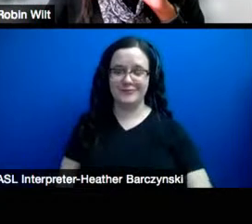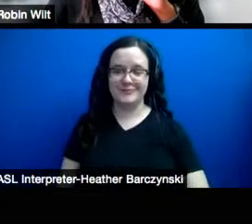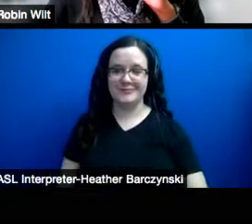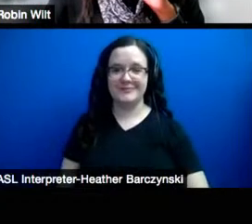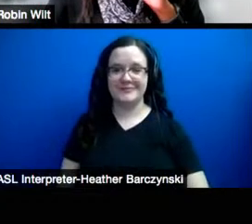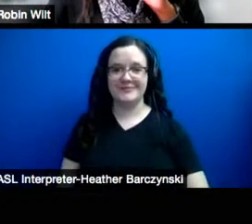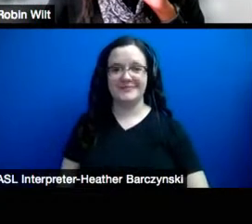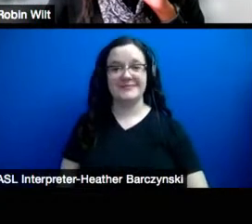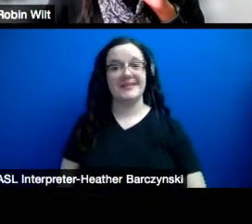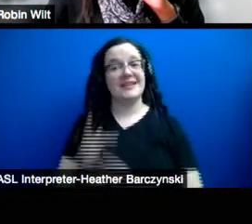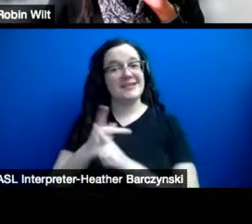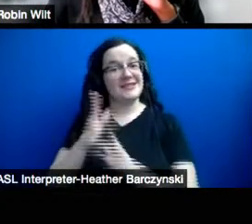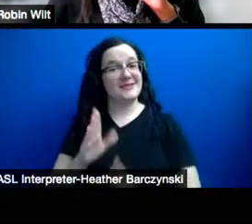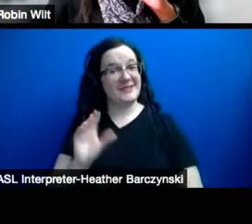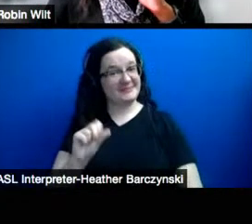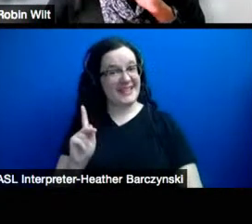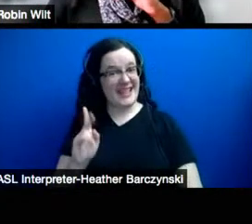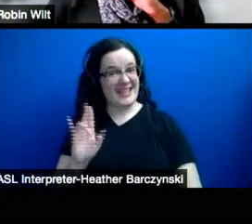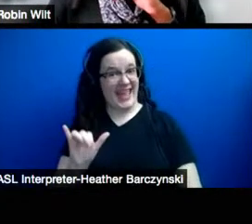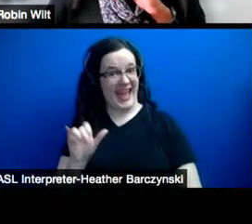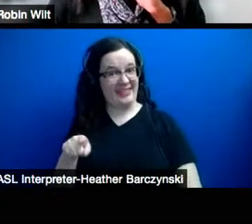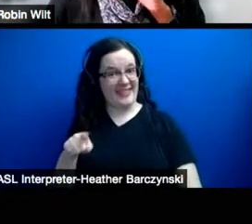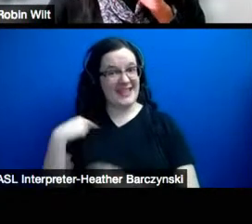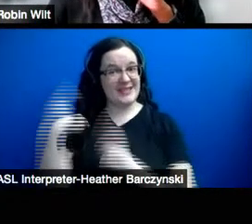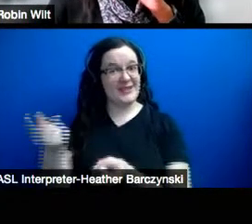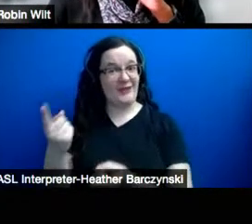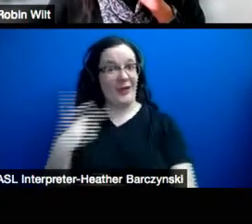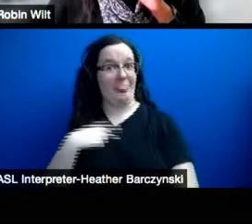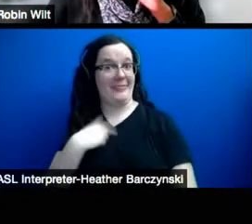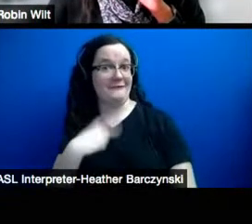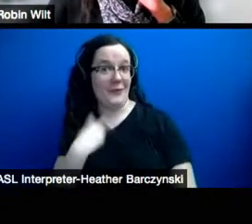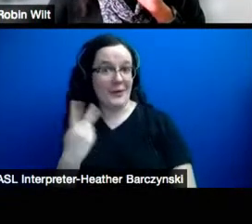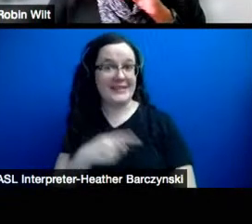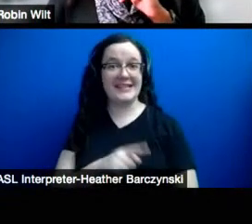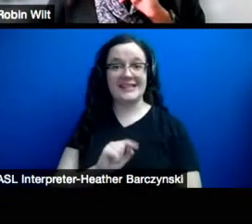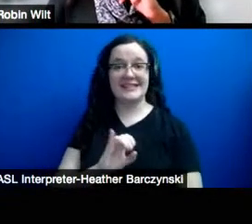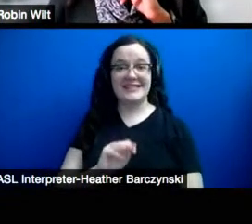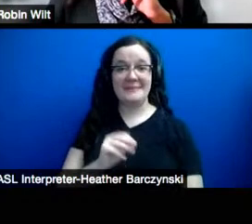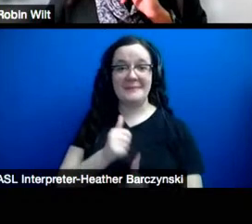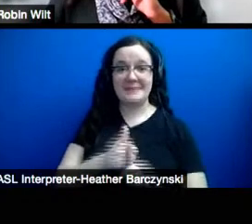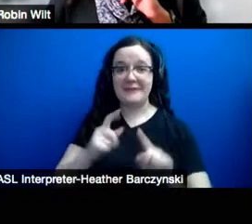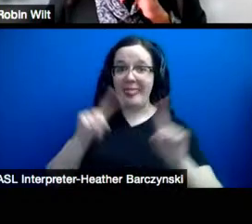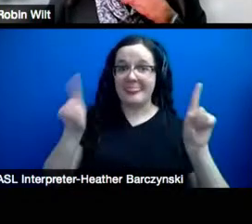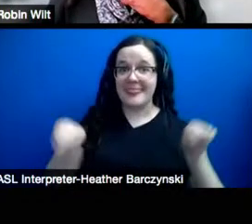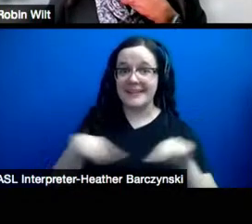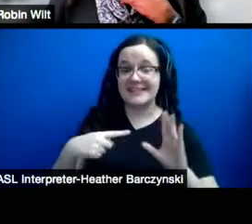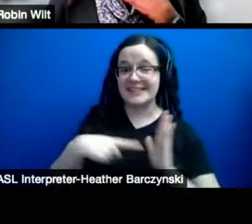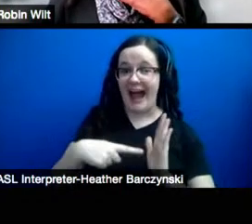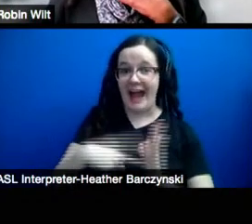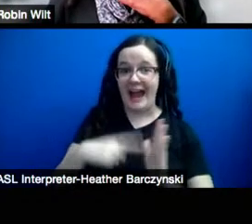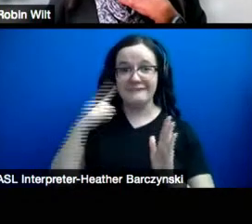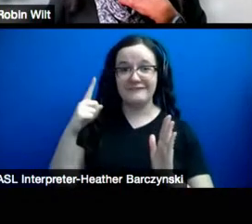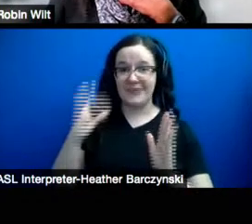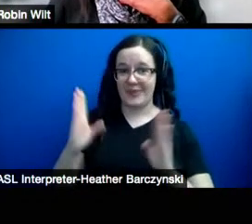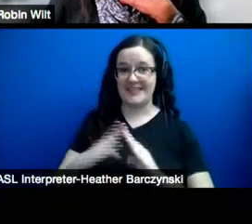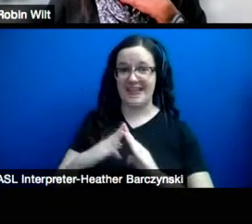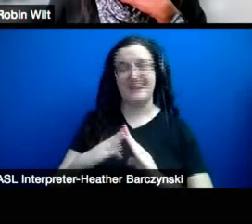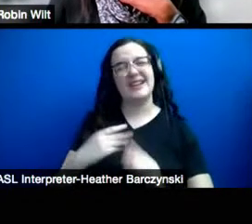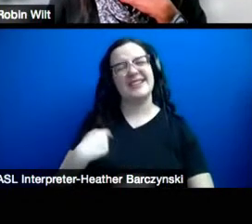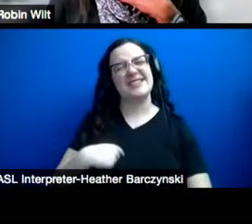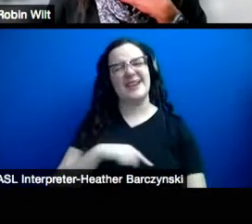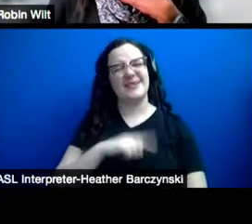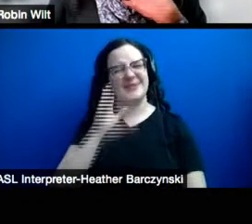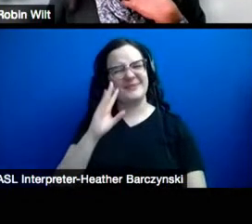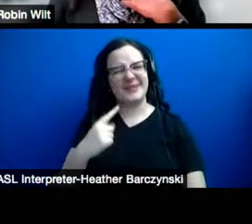Yeah, Kathy's been the voice and Tim has been the sign of the town. Exactly. And we will miss them both. I